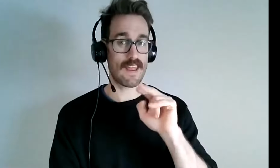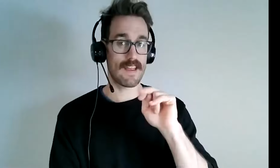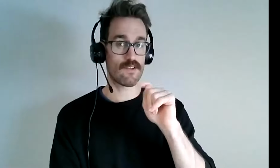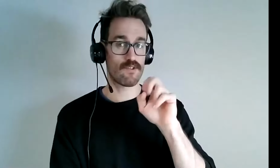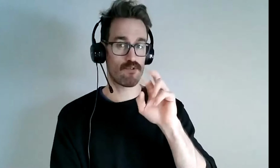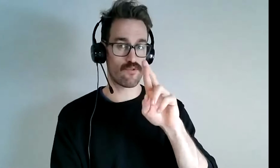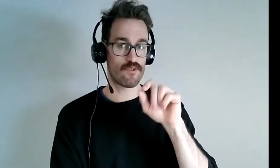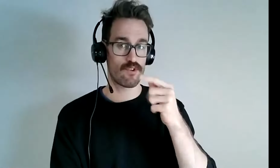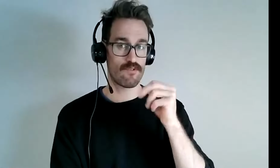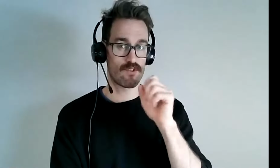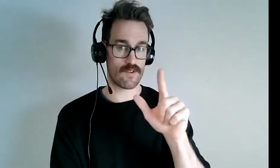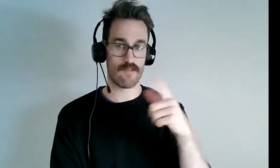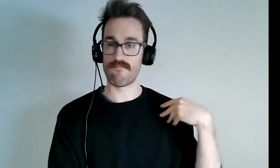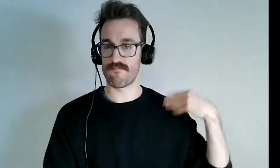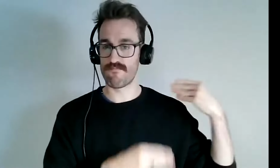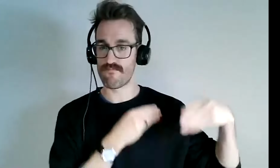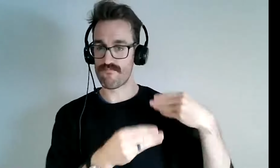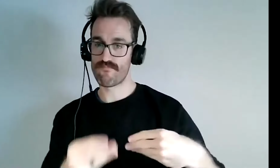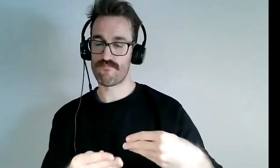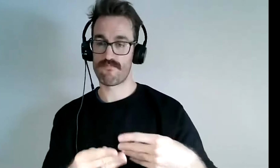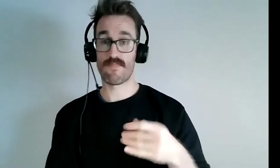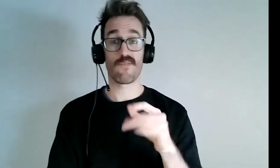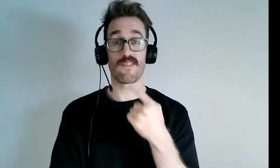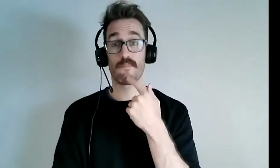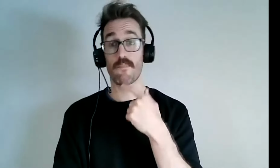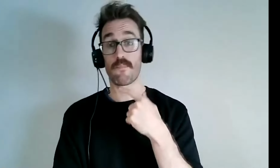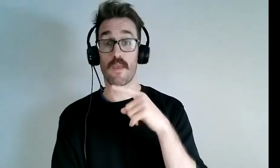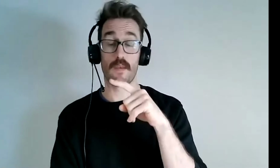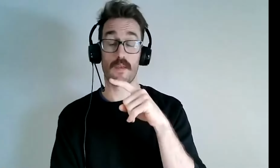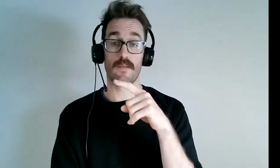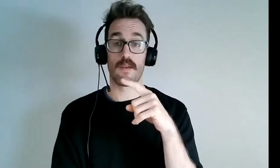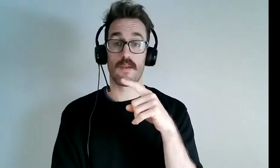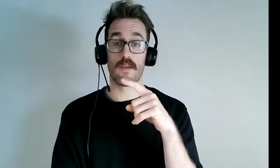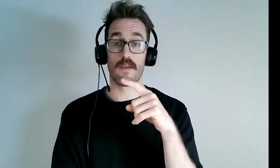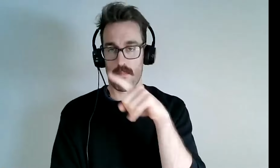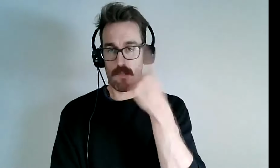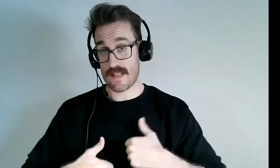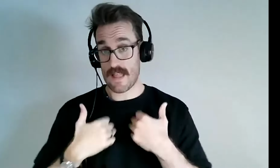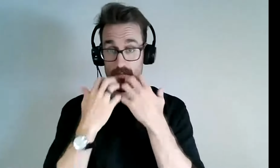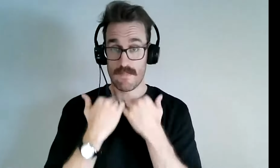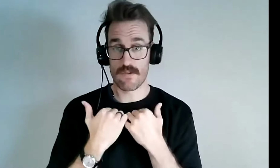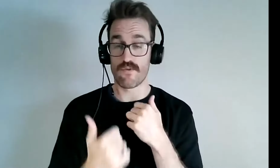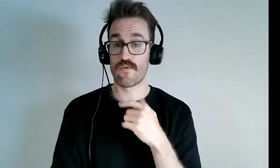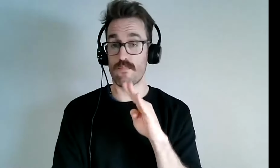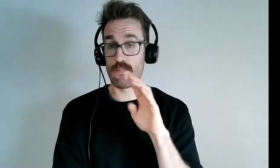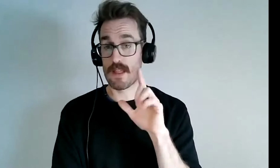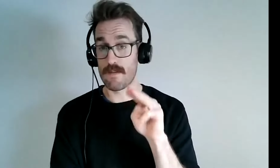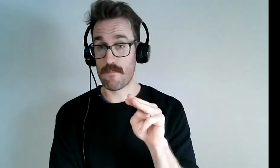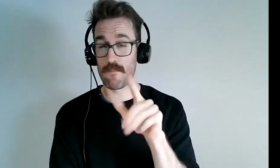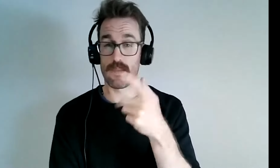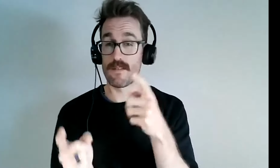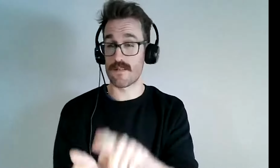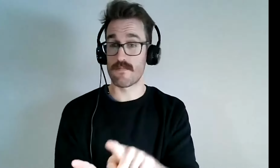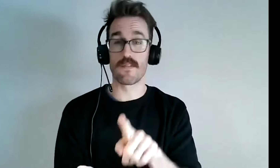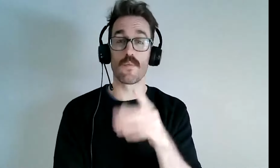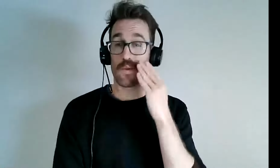it's interesting when let's say Black Lives Matters happened, it's overwhelming that everybody across all